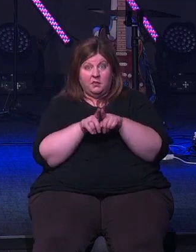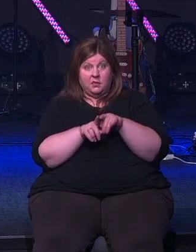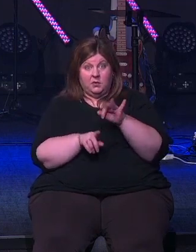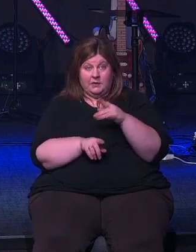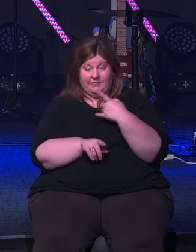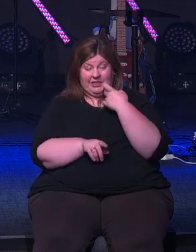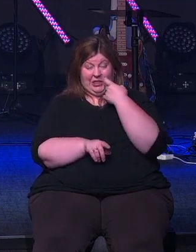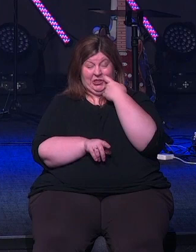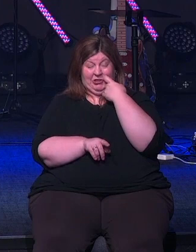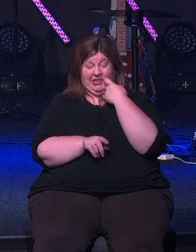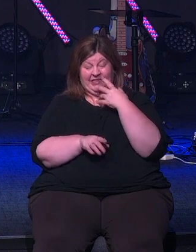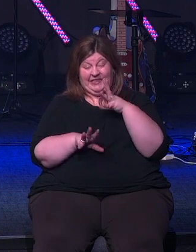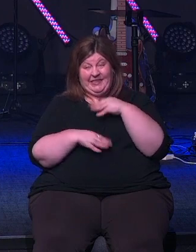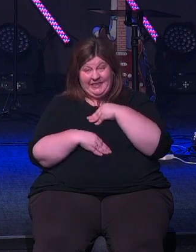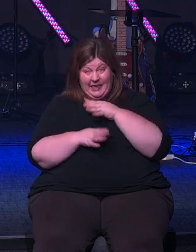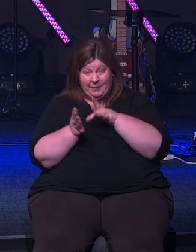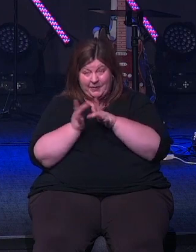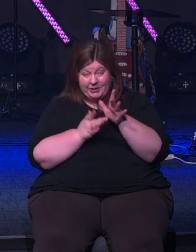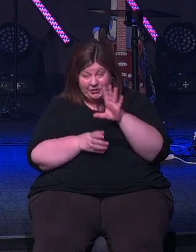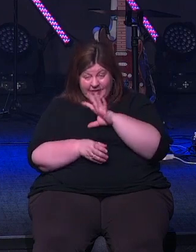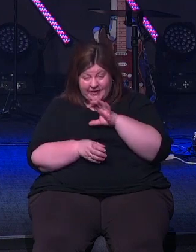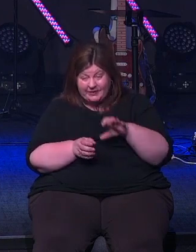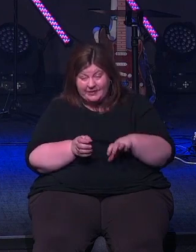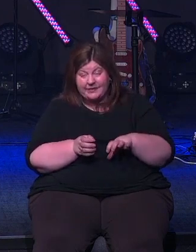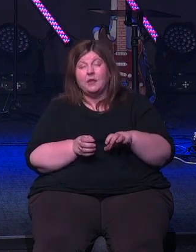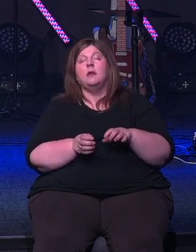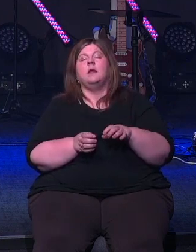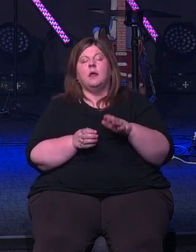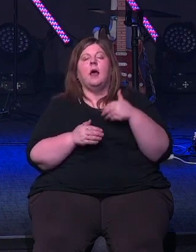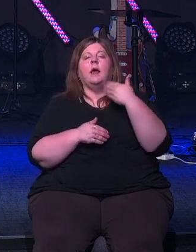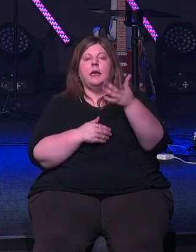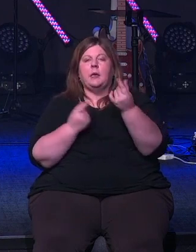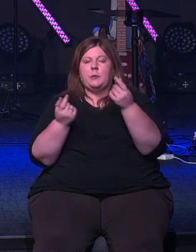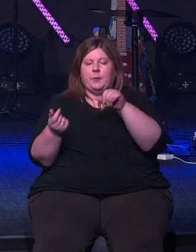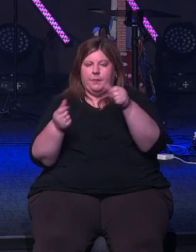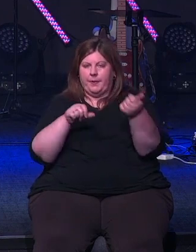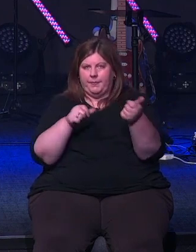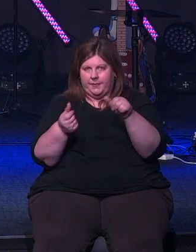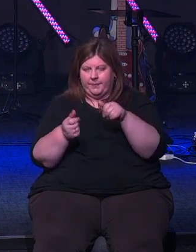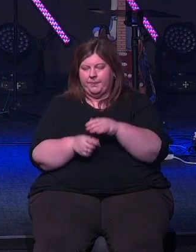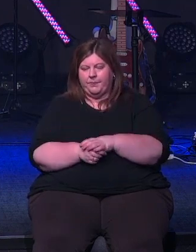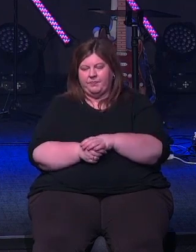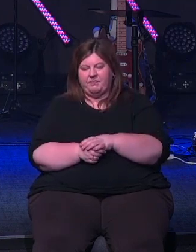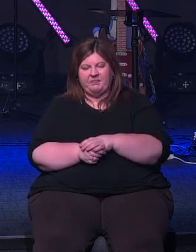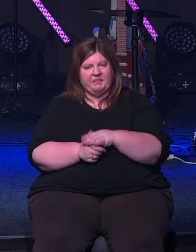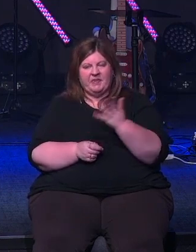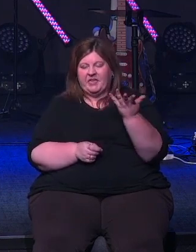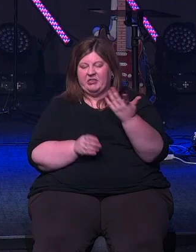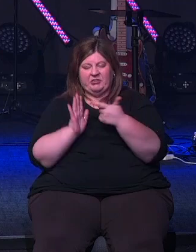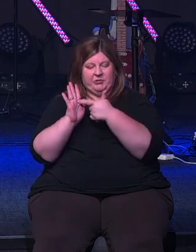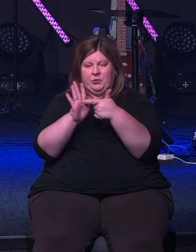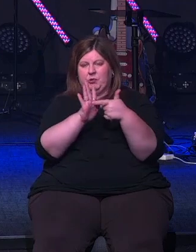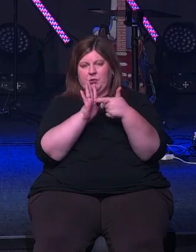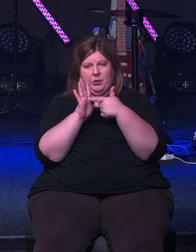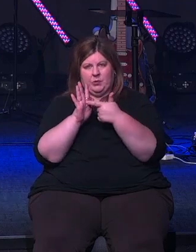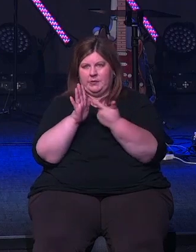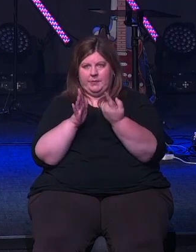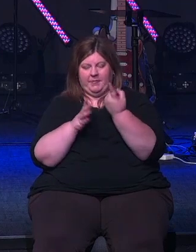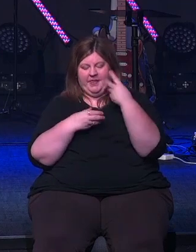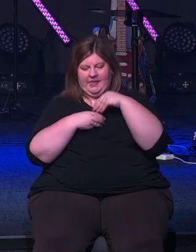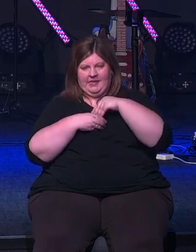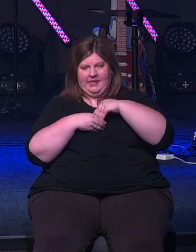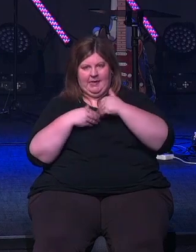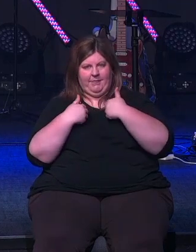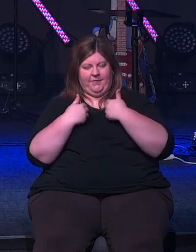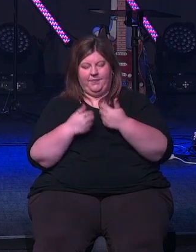become a Christian, the next step for you is baptism. So what that is it's literally just an outward expression of something that happens inside